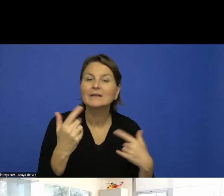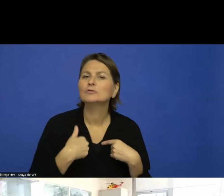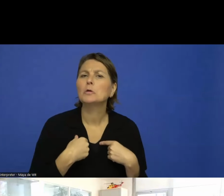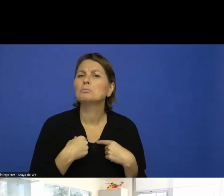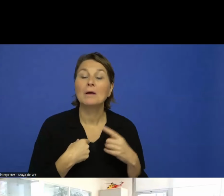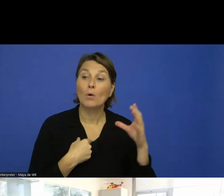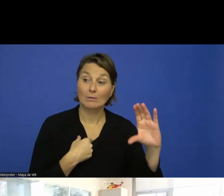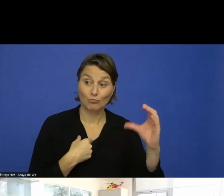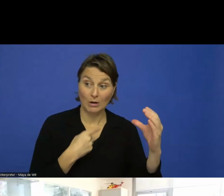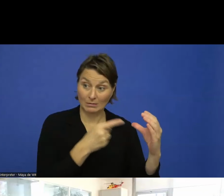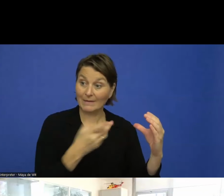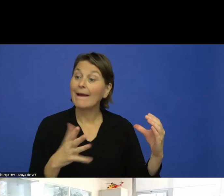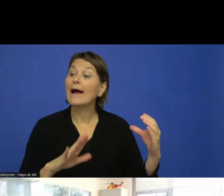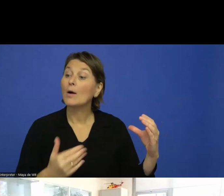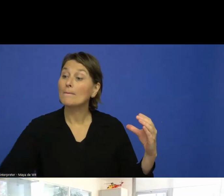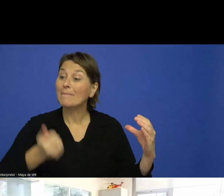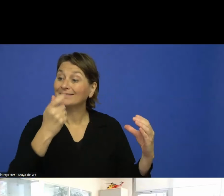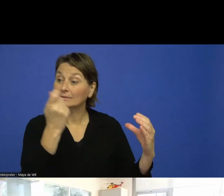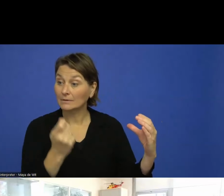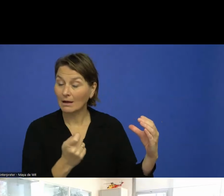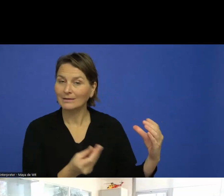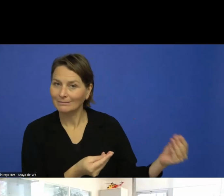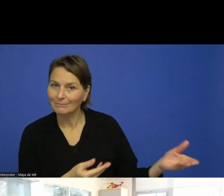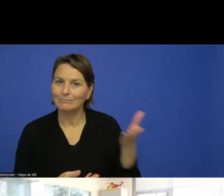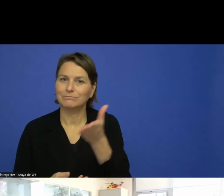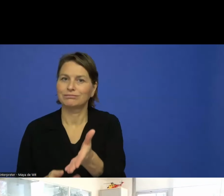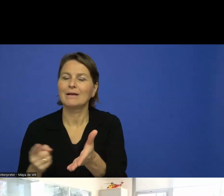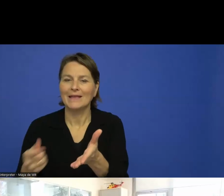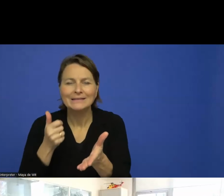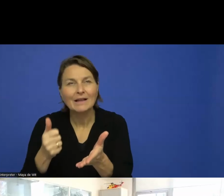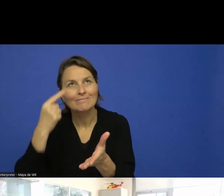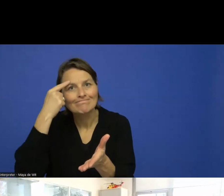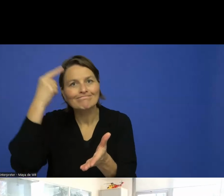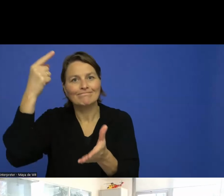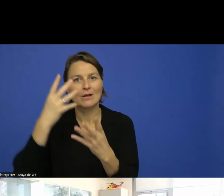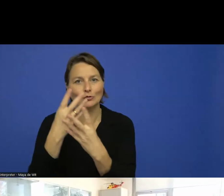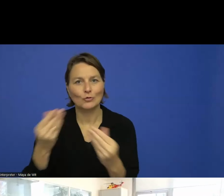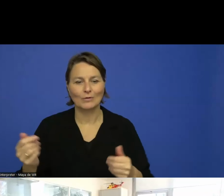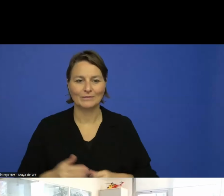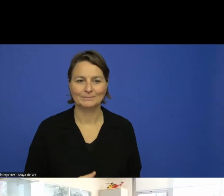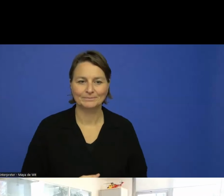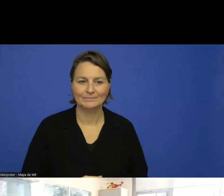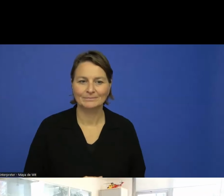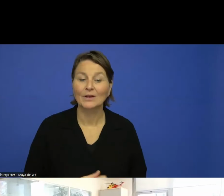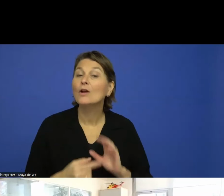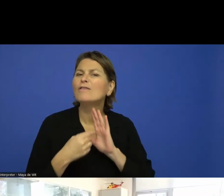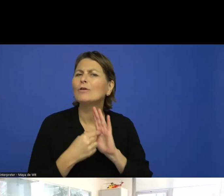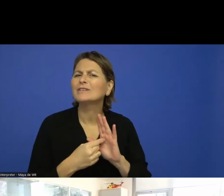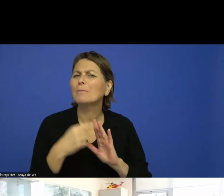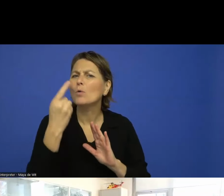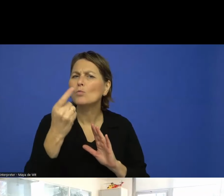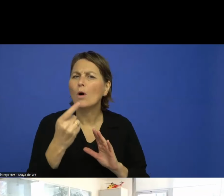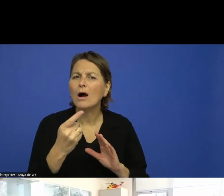challenges. And one we have looked at is an inclusive design of an inhaler system for use with